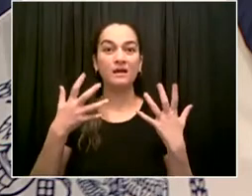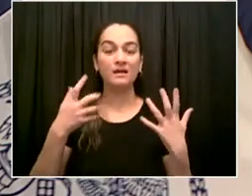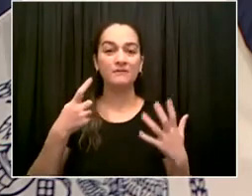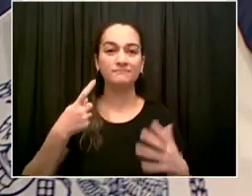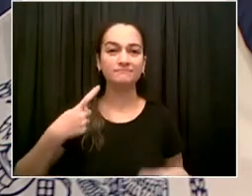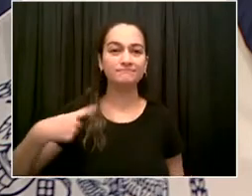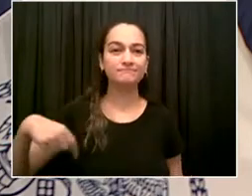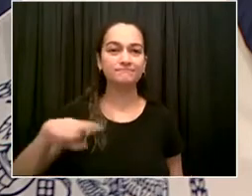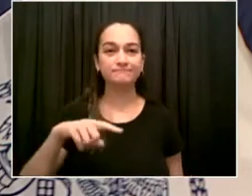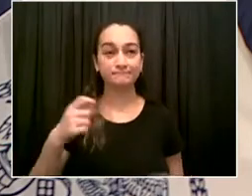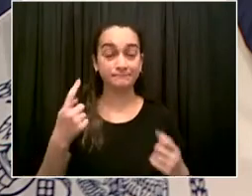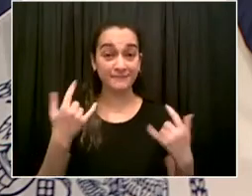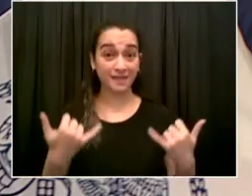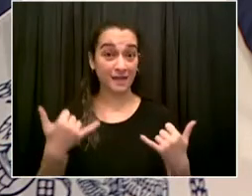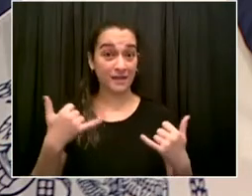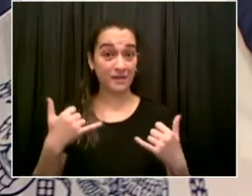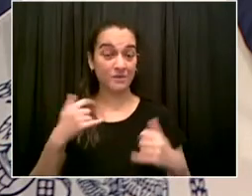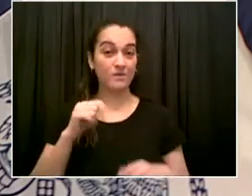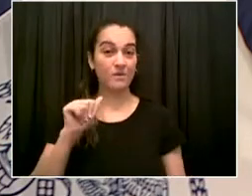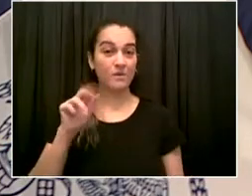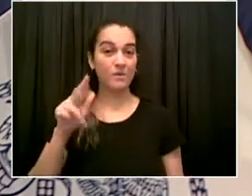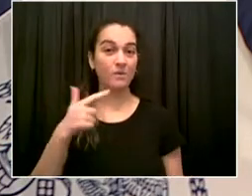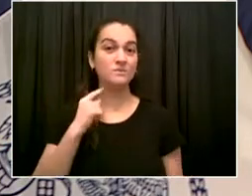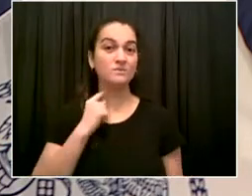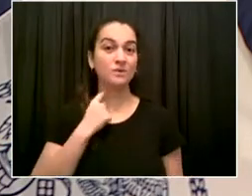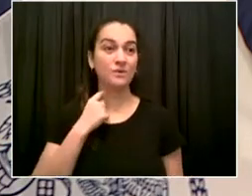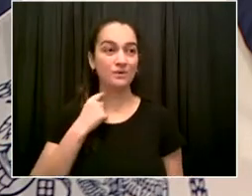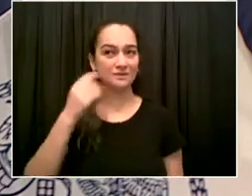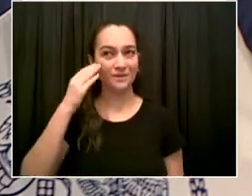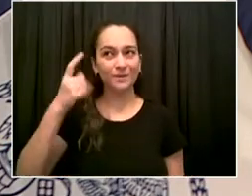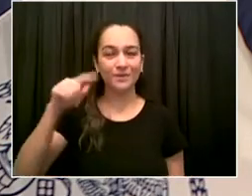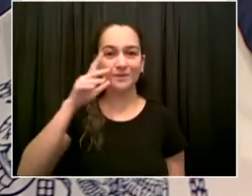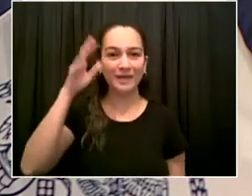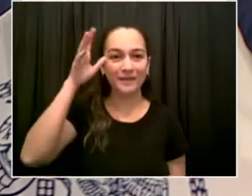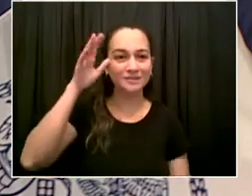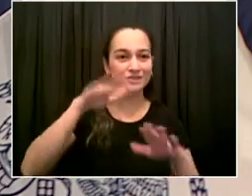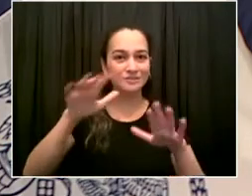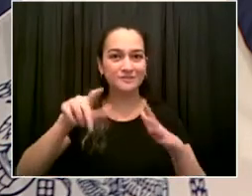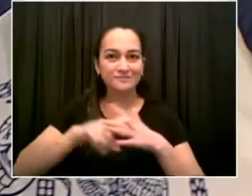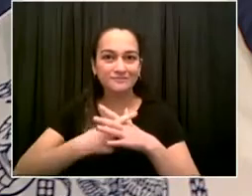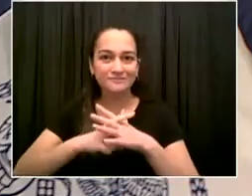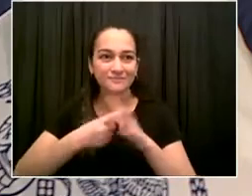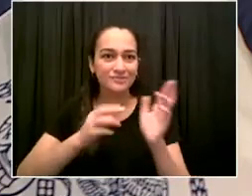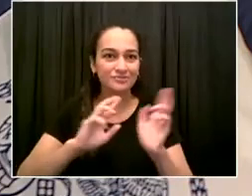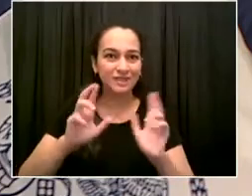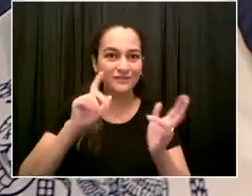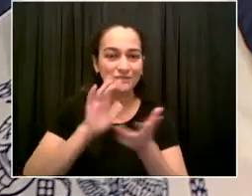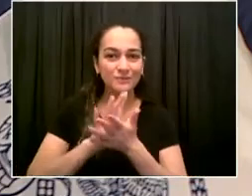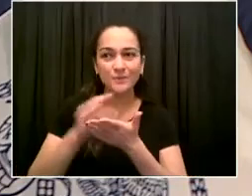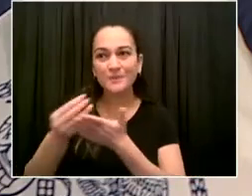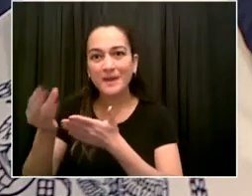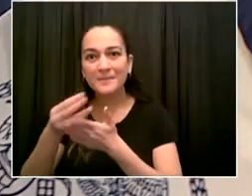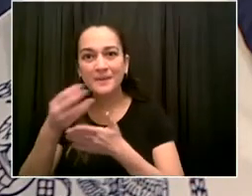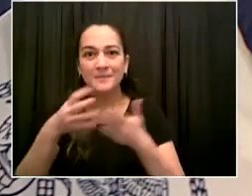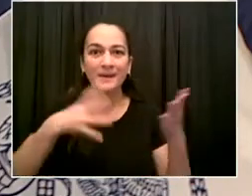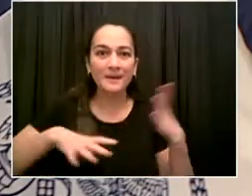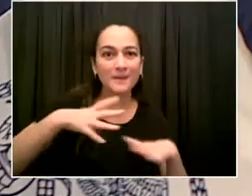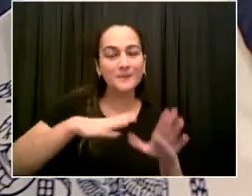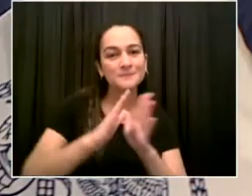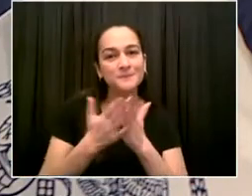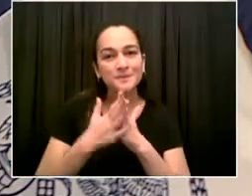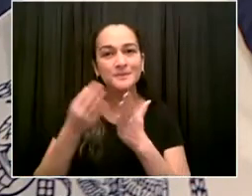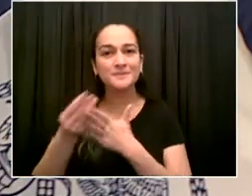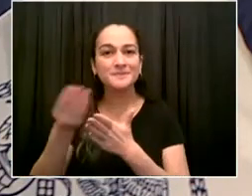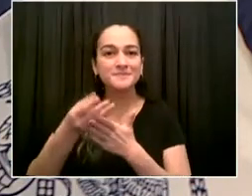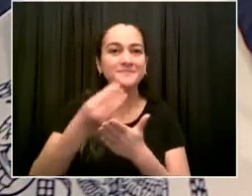ready for school, going out shopping. Everything starts to turn towards that moment when school comes back. It's the pivot of the year. So